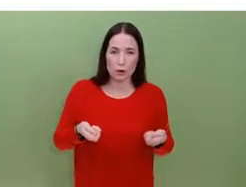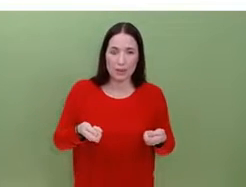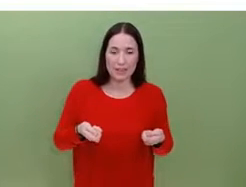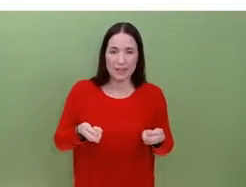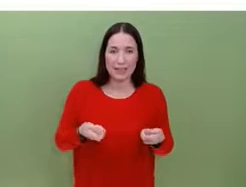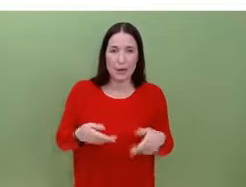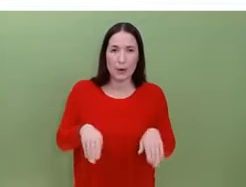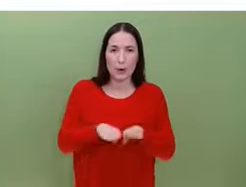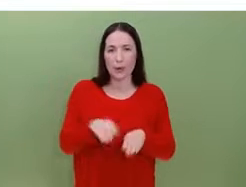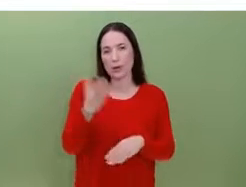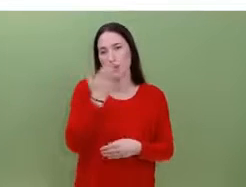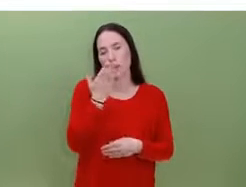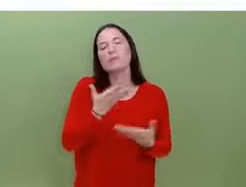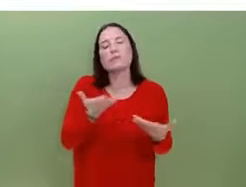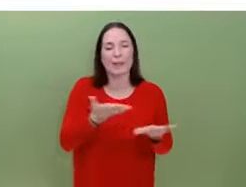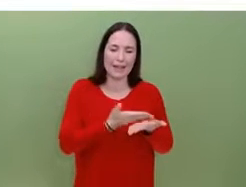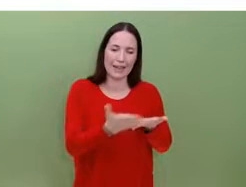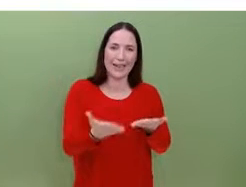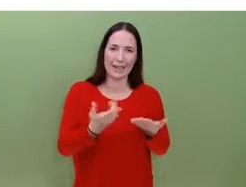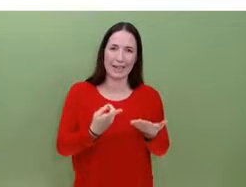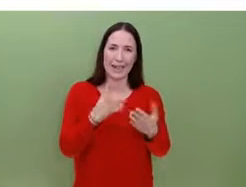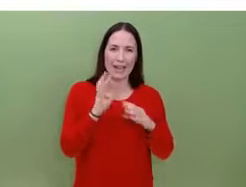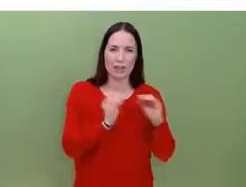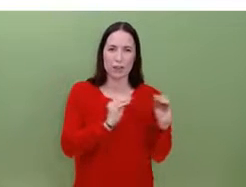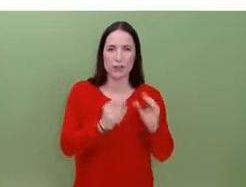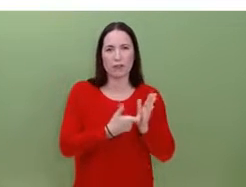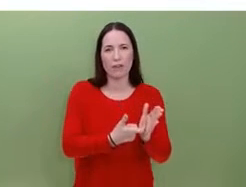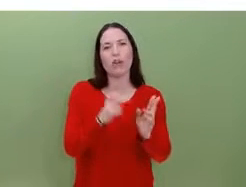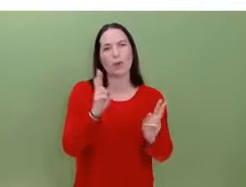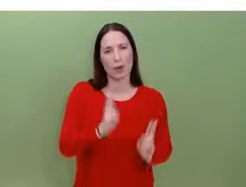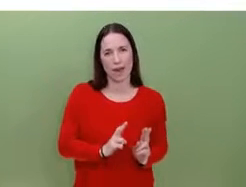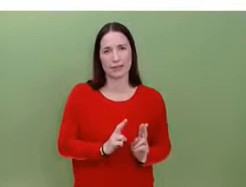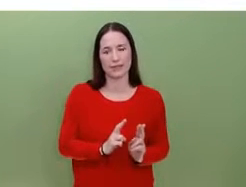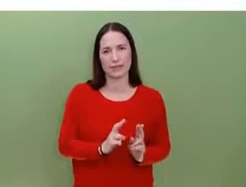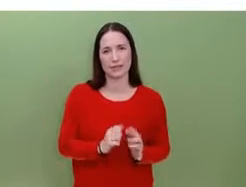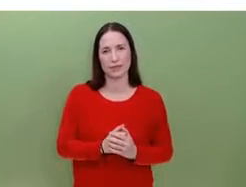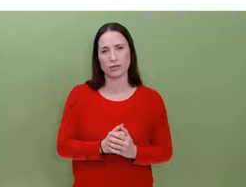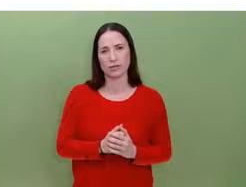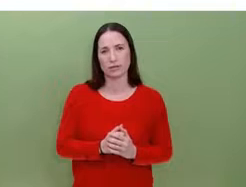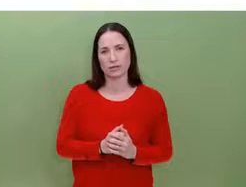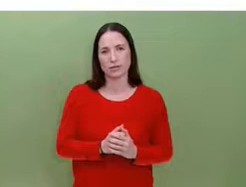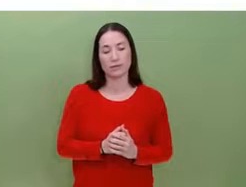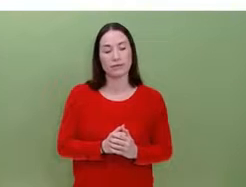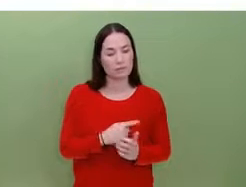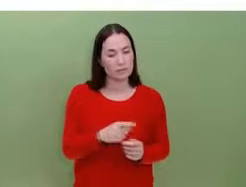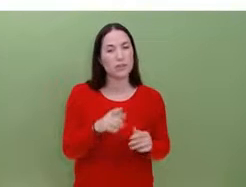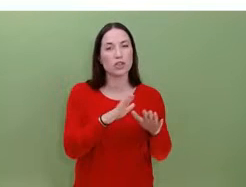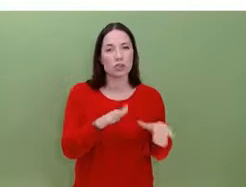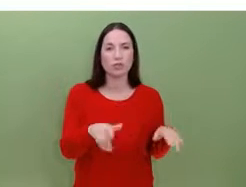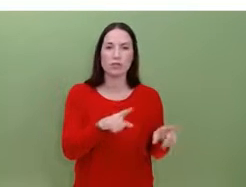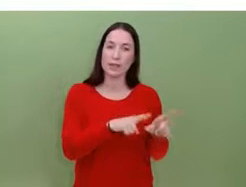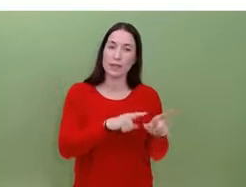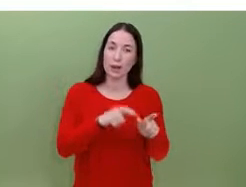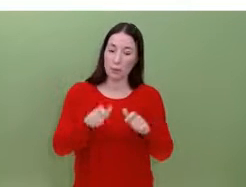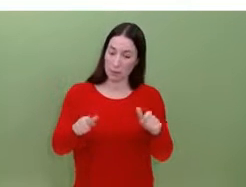from the education sector have decreased. Importantly, it shows that children and young people are referring themselves